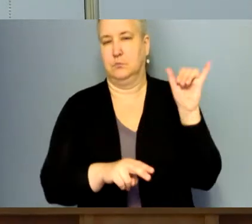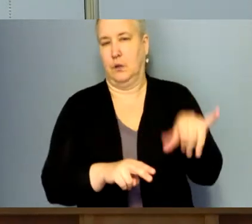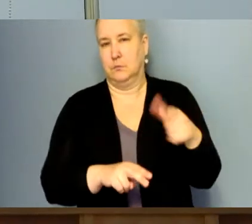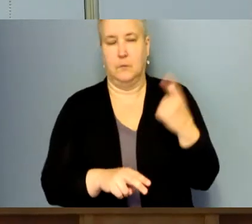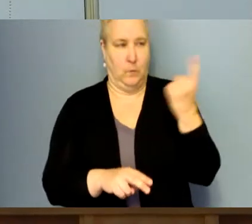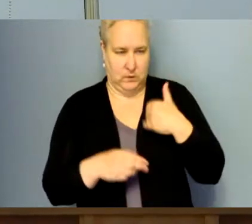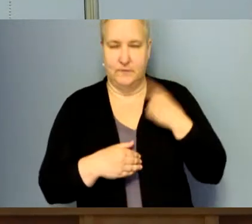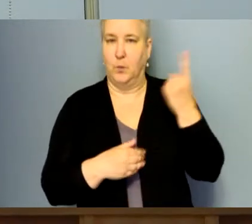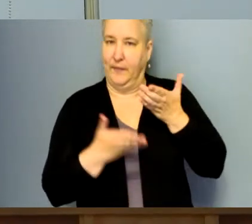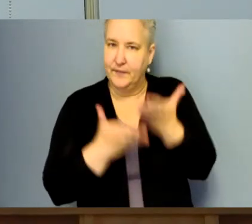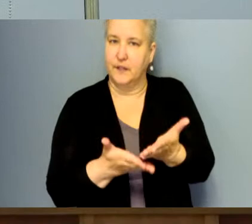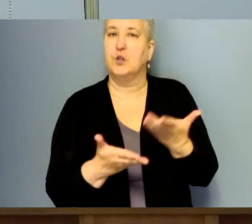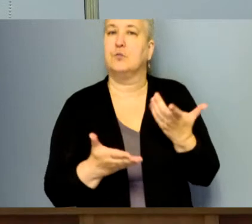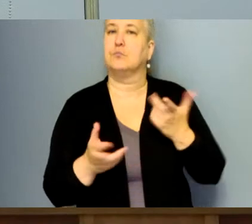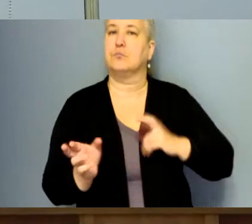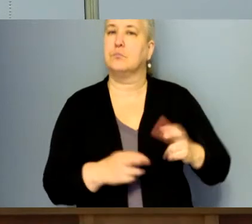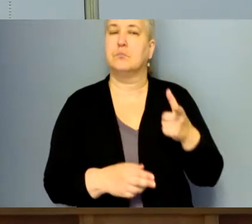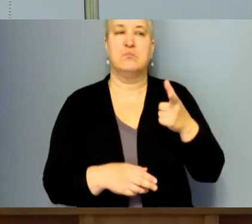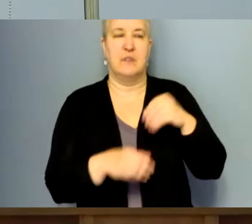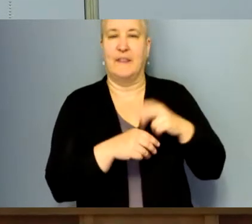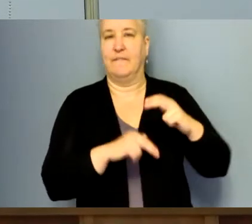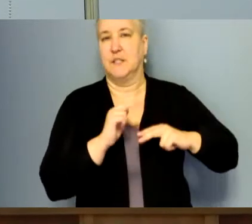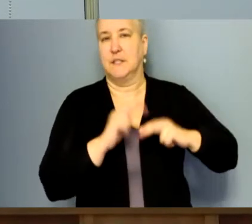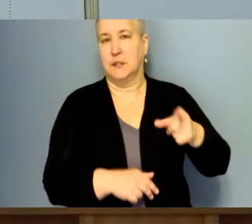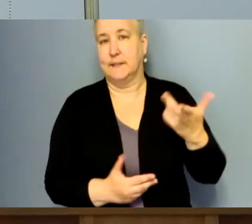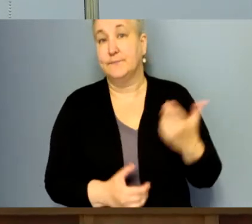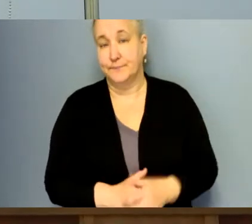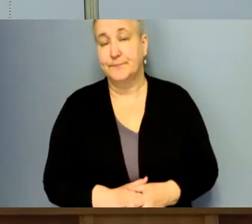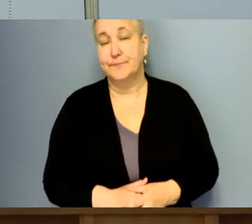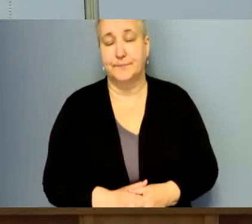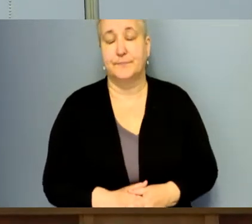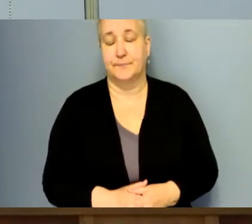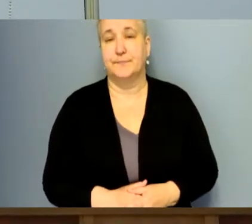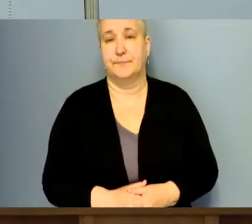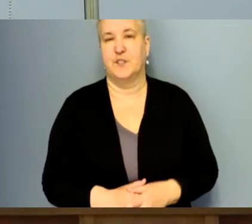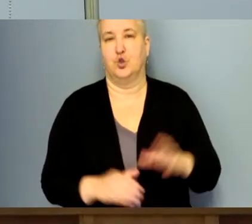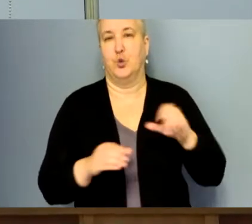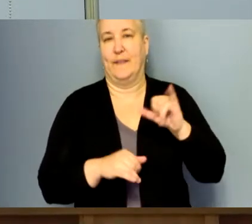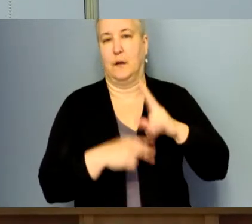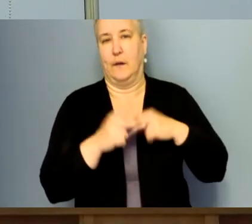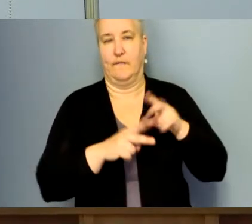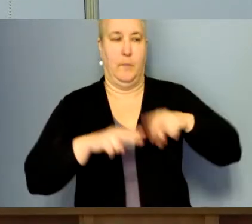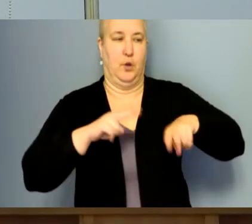always have somebody there at that facility doing that kind of monitoring.